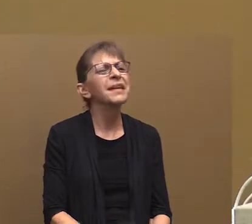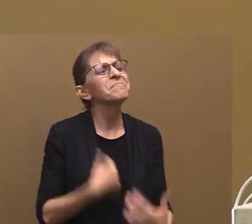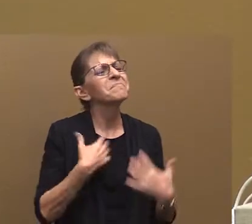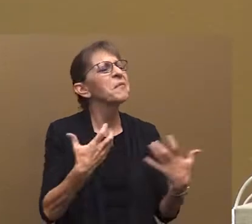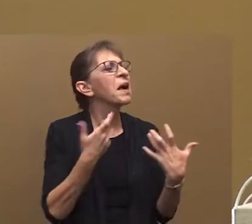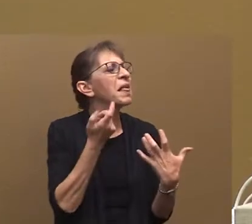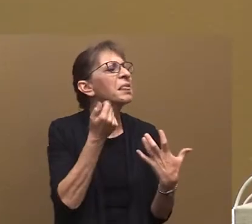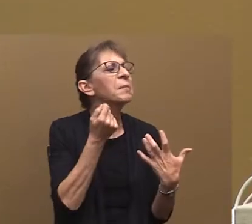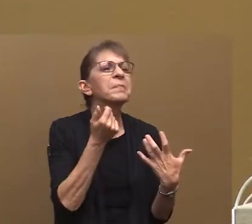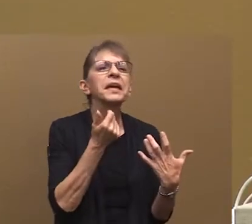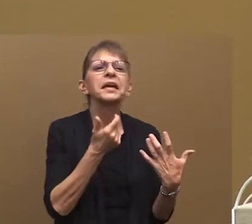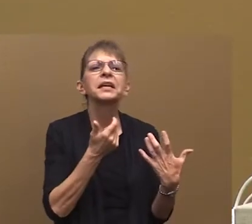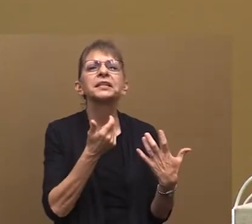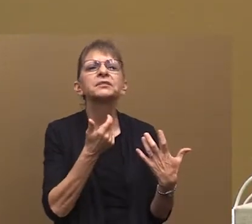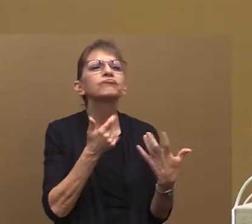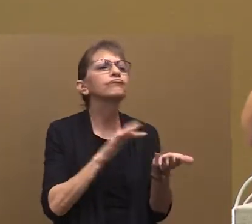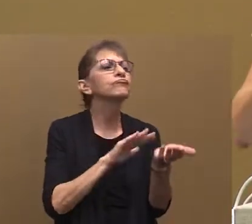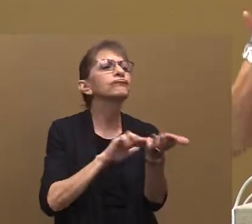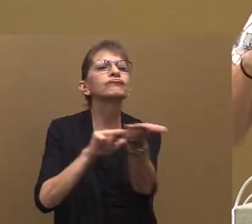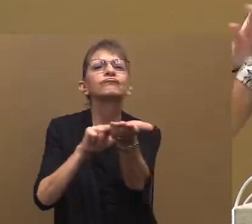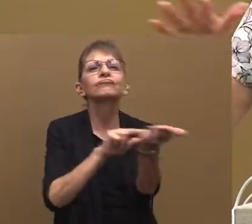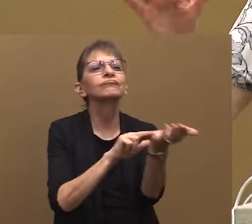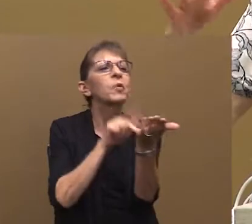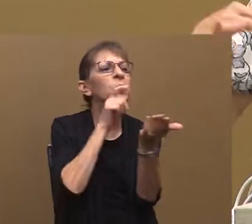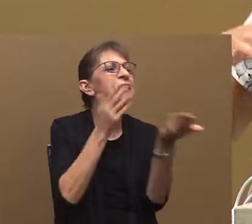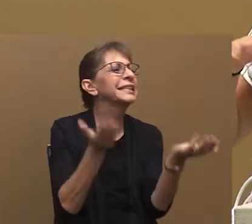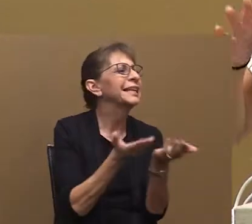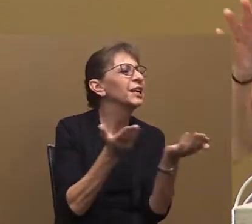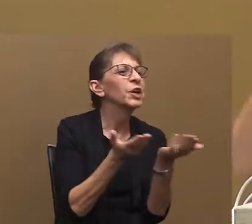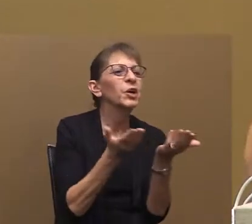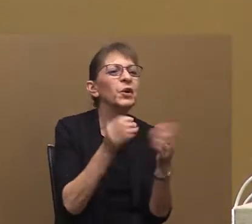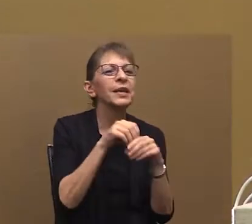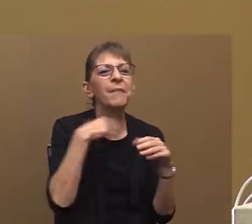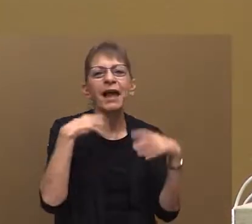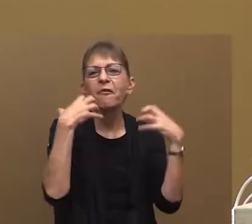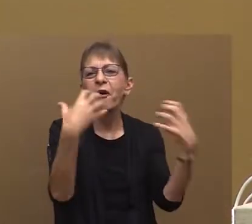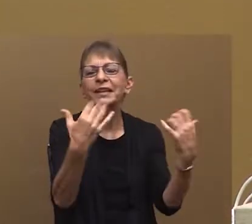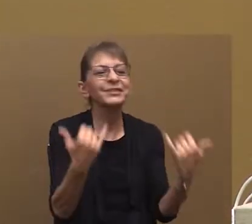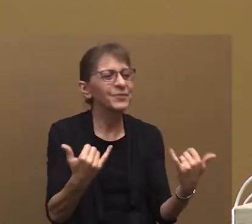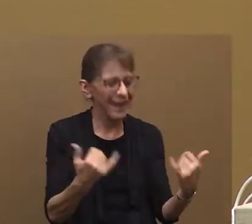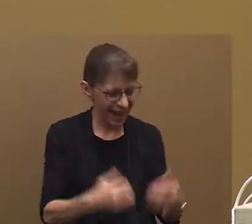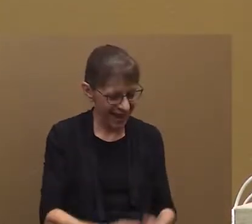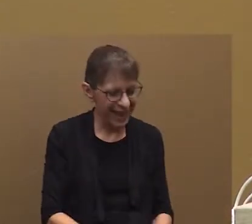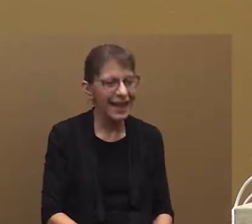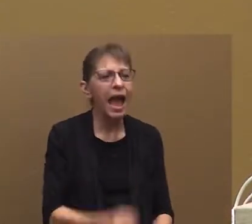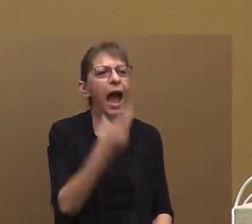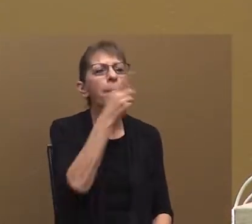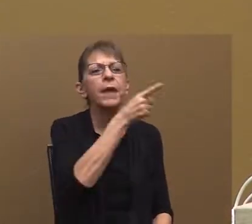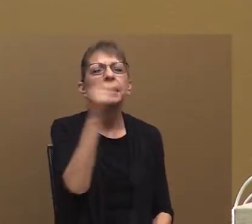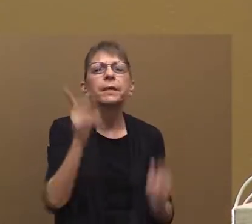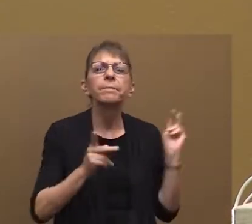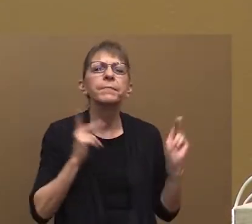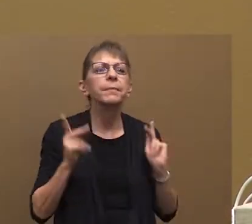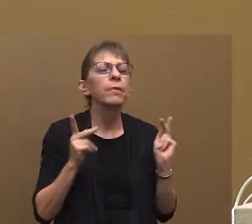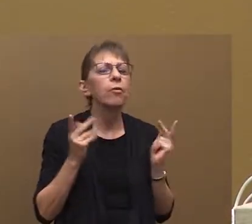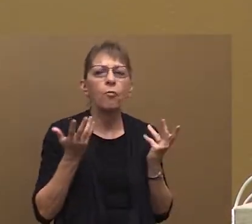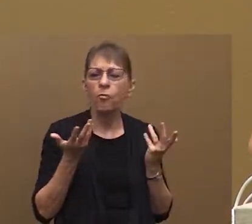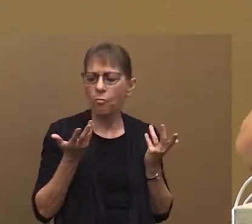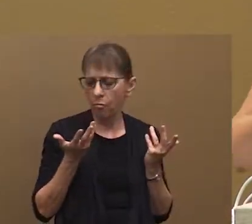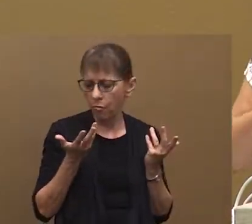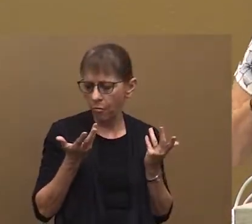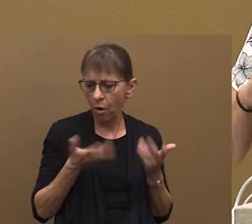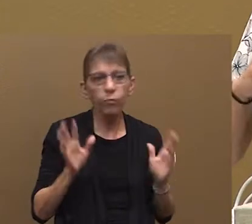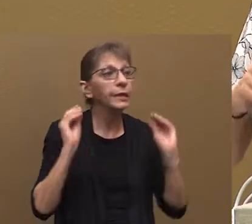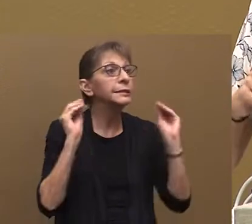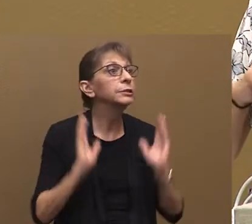I just want to kind of get an idea about who's here in my audience today. How many folks